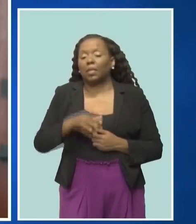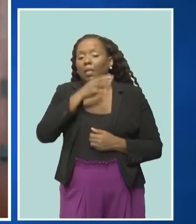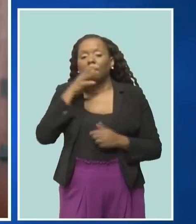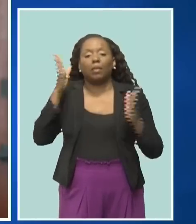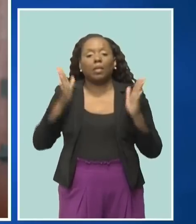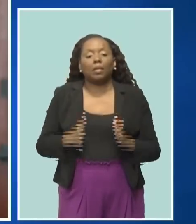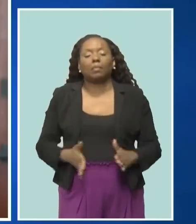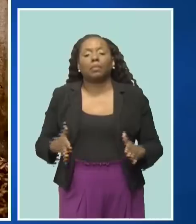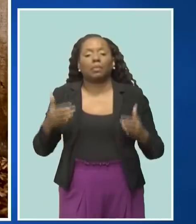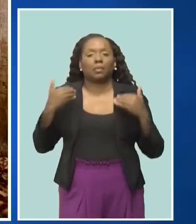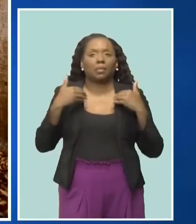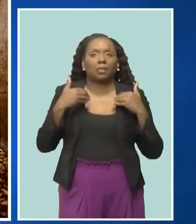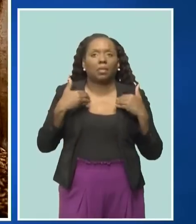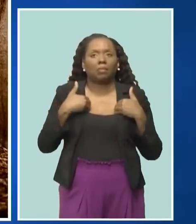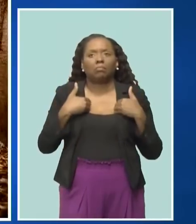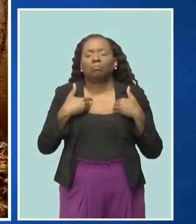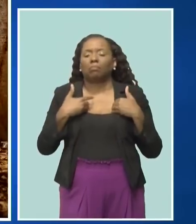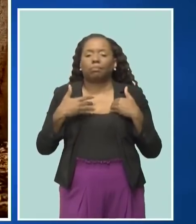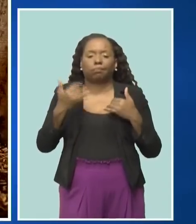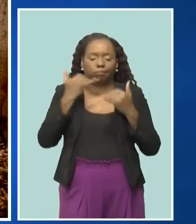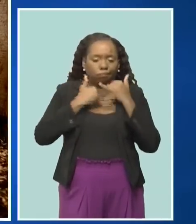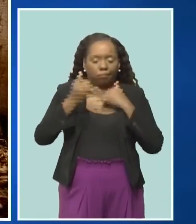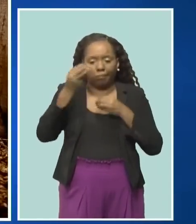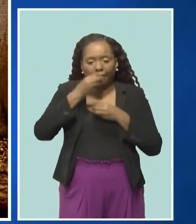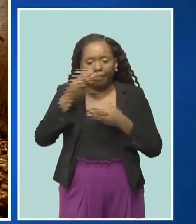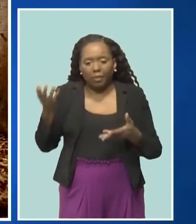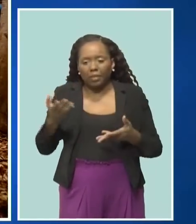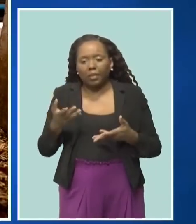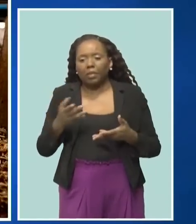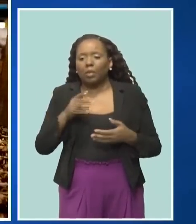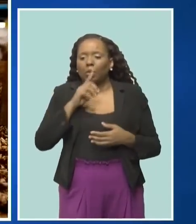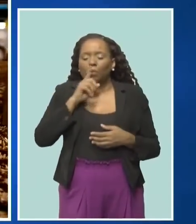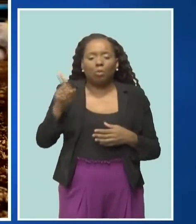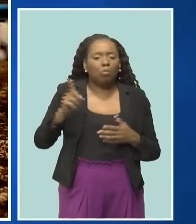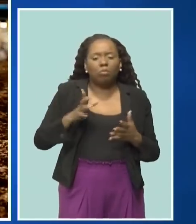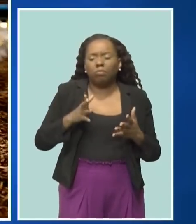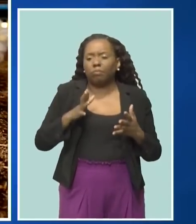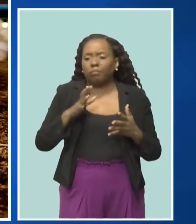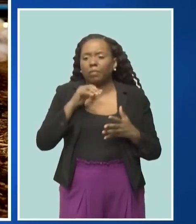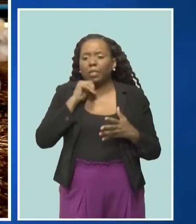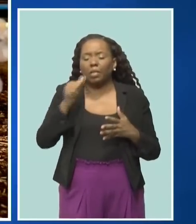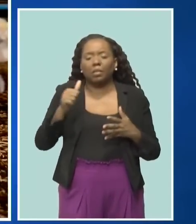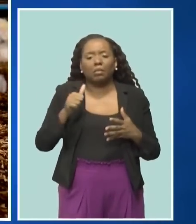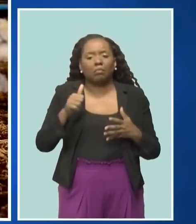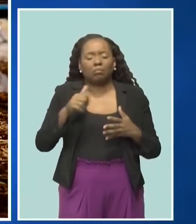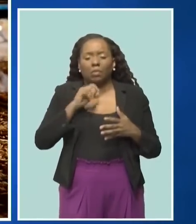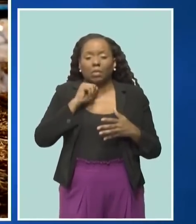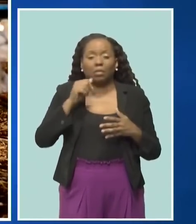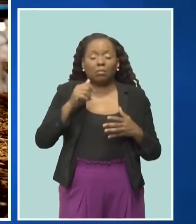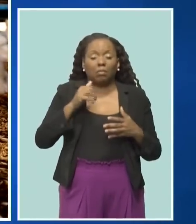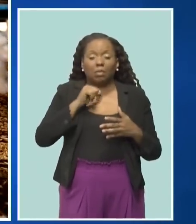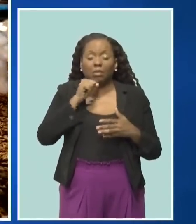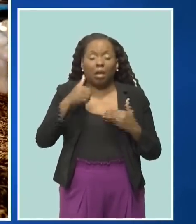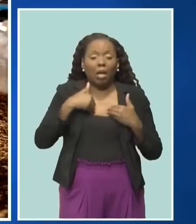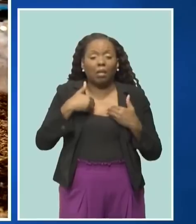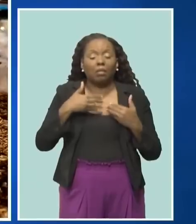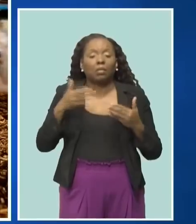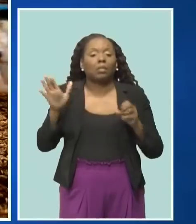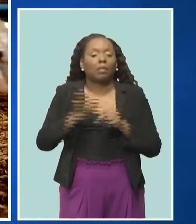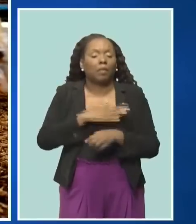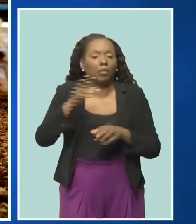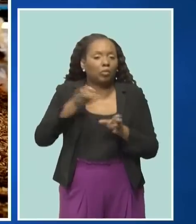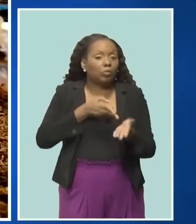growing chickens. And despite the current shortage, Minister Weir says hatcheries are producing more chicks this year compared